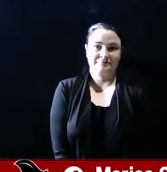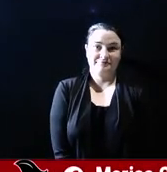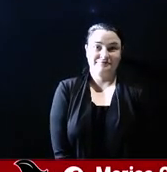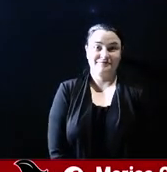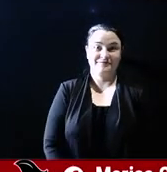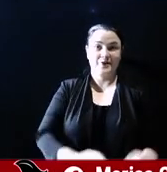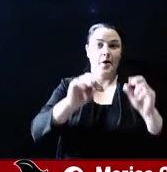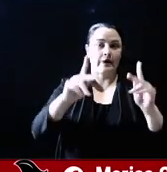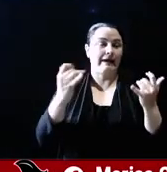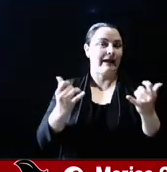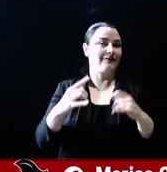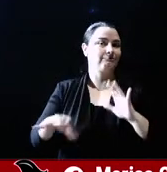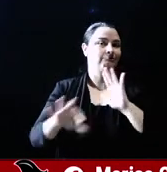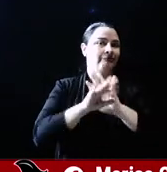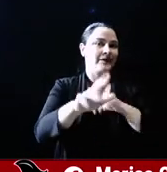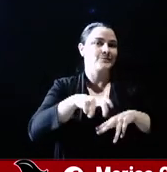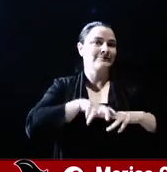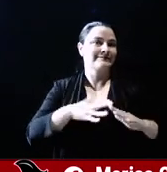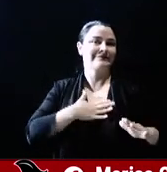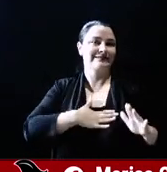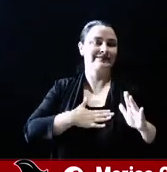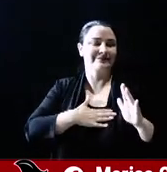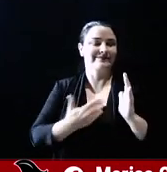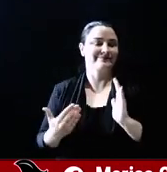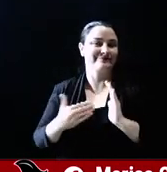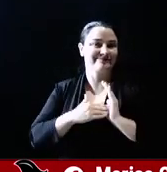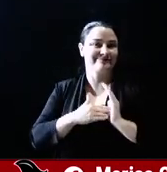Okay, let's get back to our seats.